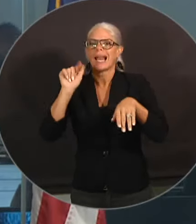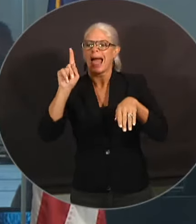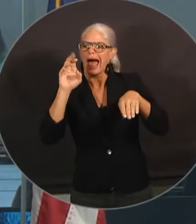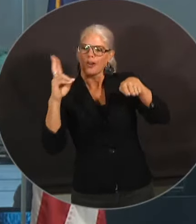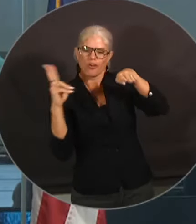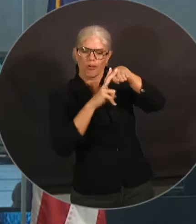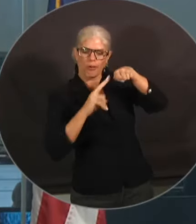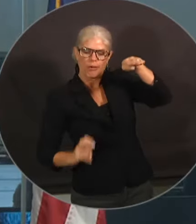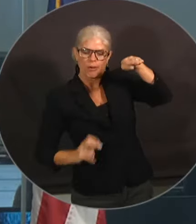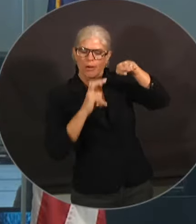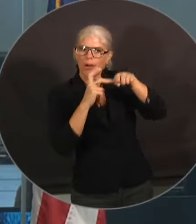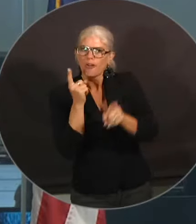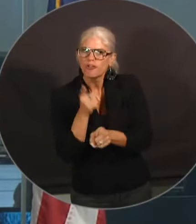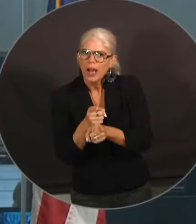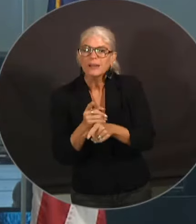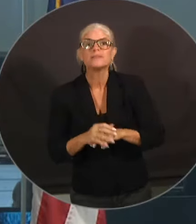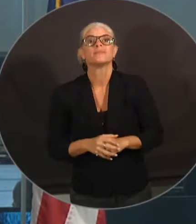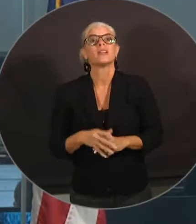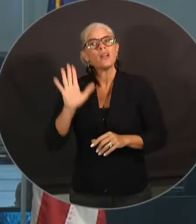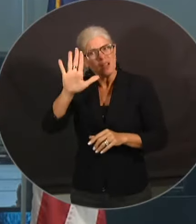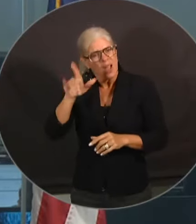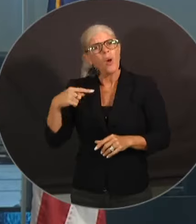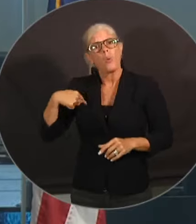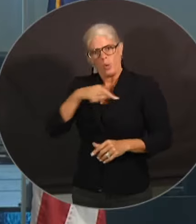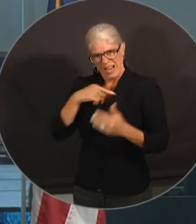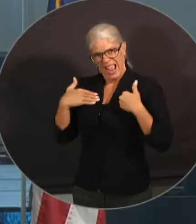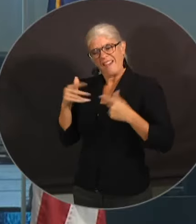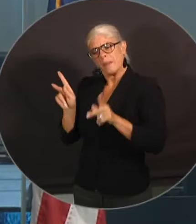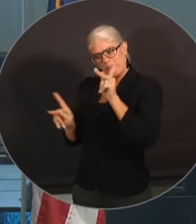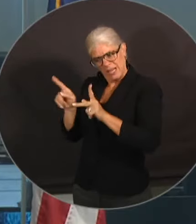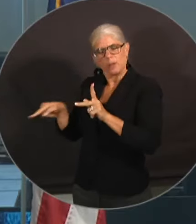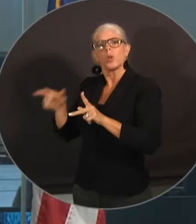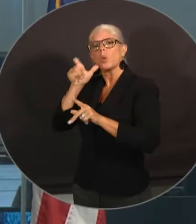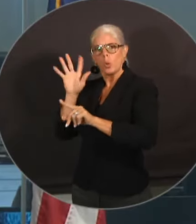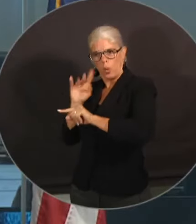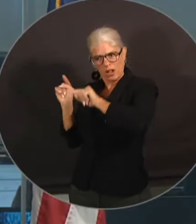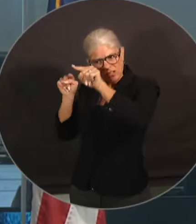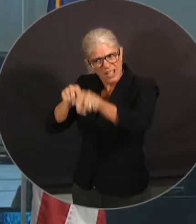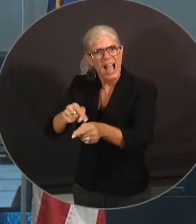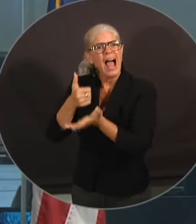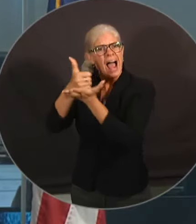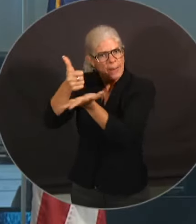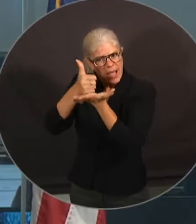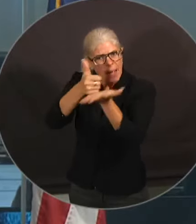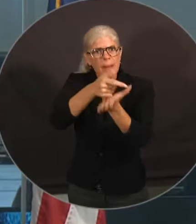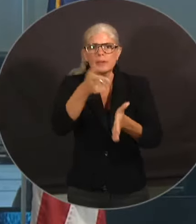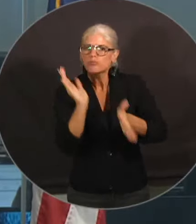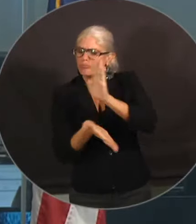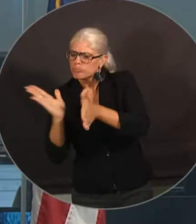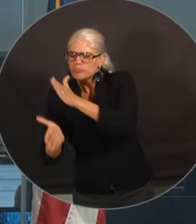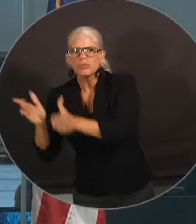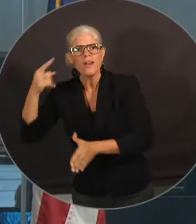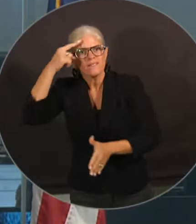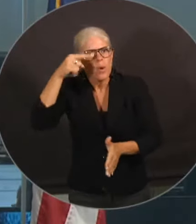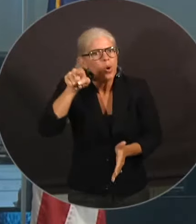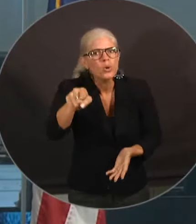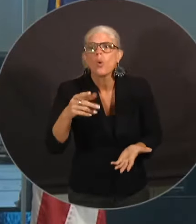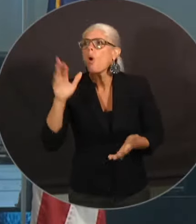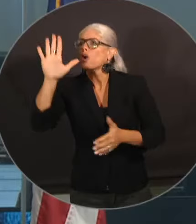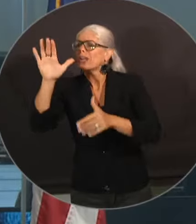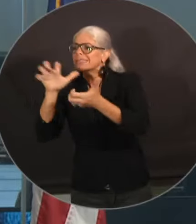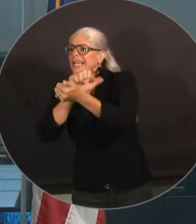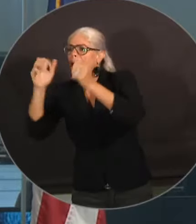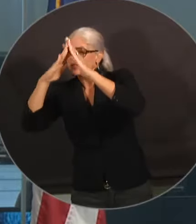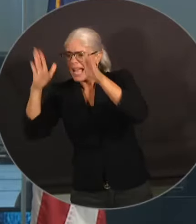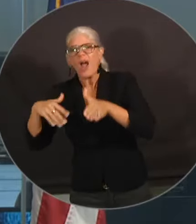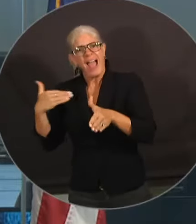groups that are coming into Florida that will help you with some of the things that may be damaged to your house. And Kevin